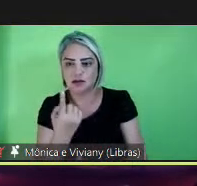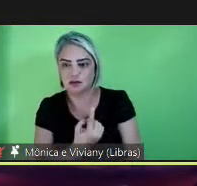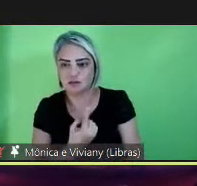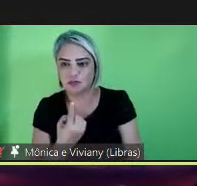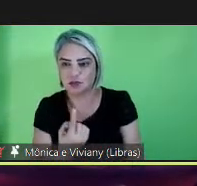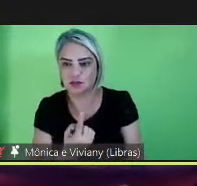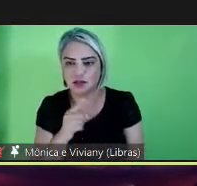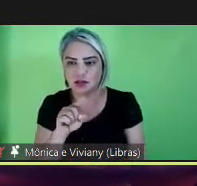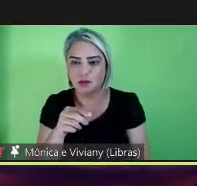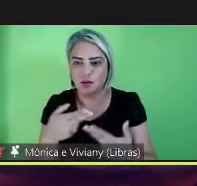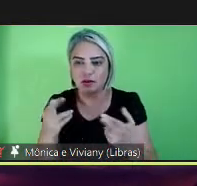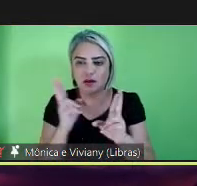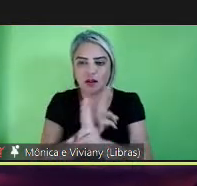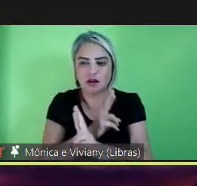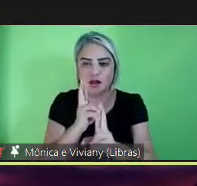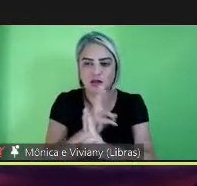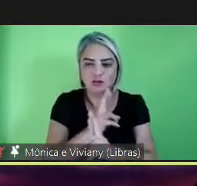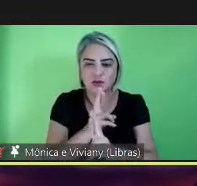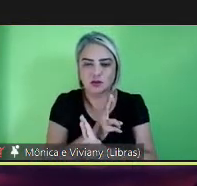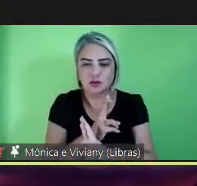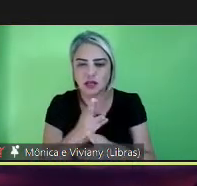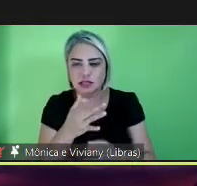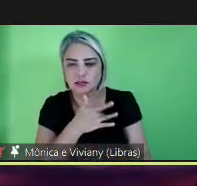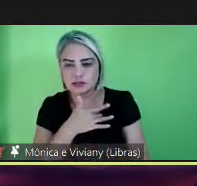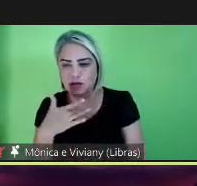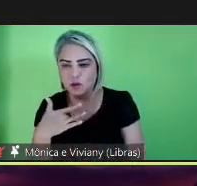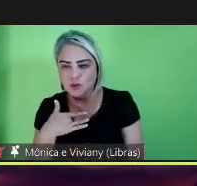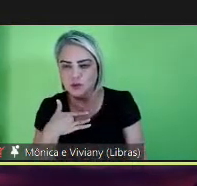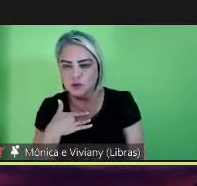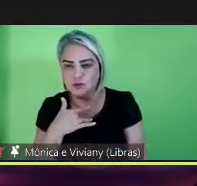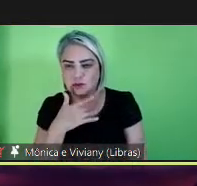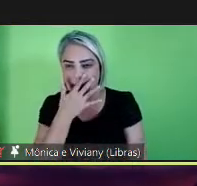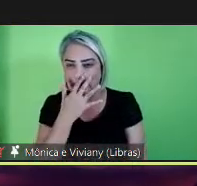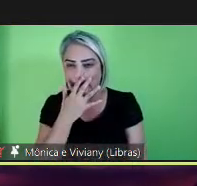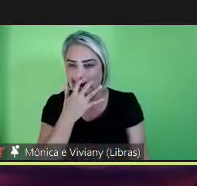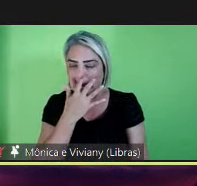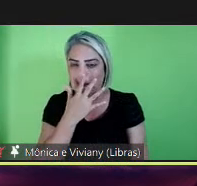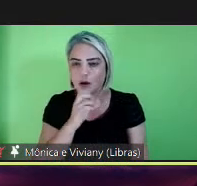health, related to their type 2 diabetes?